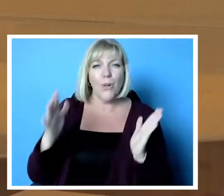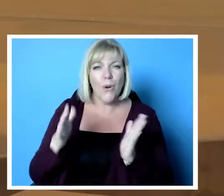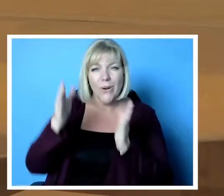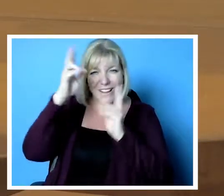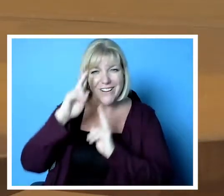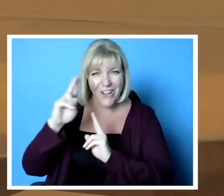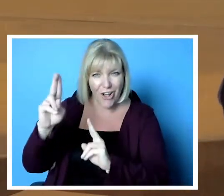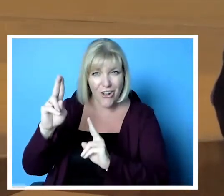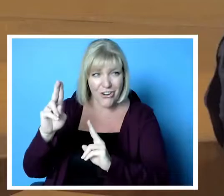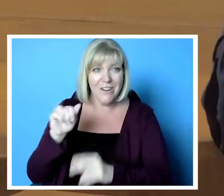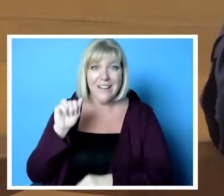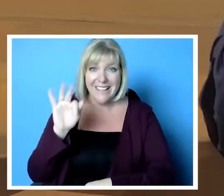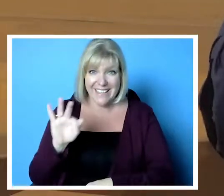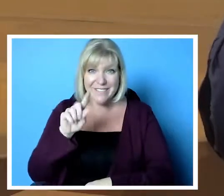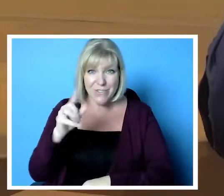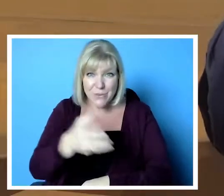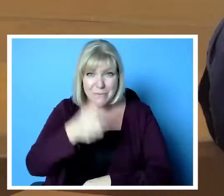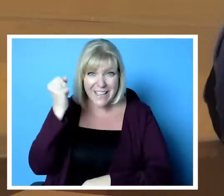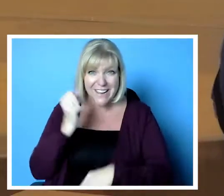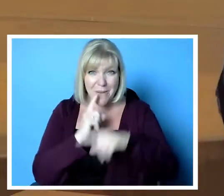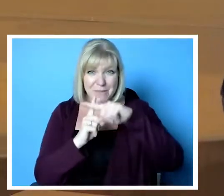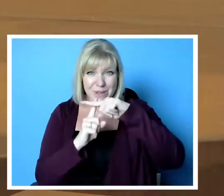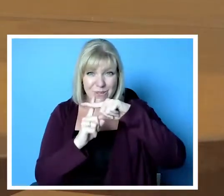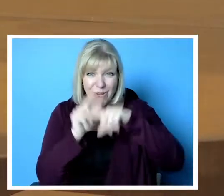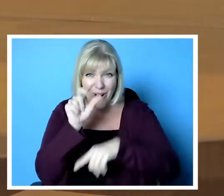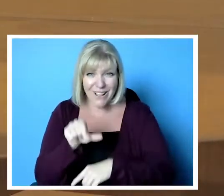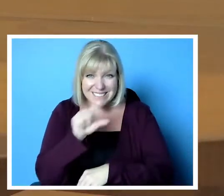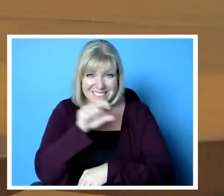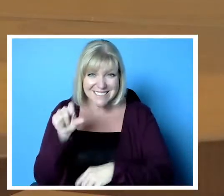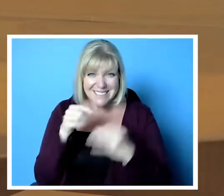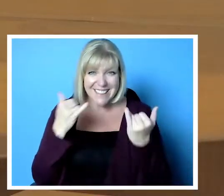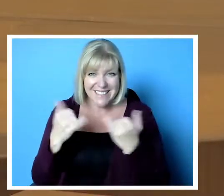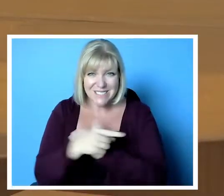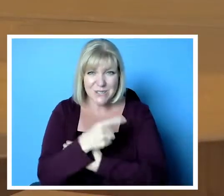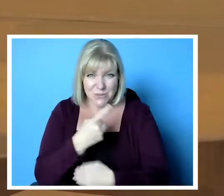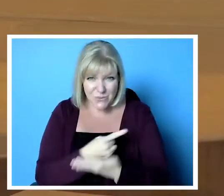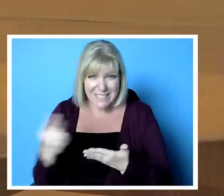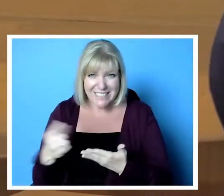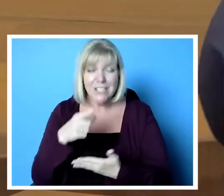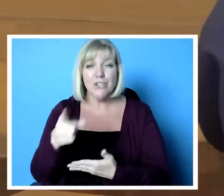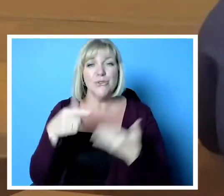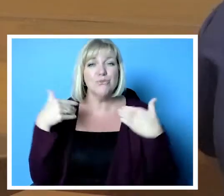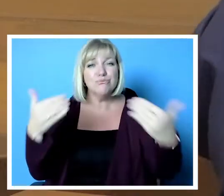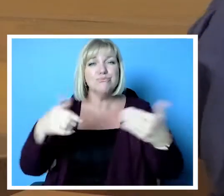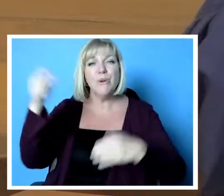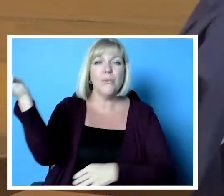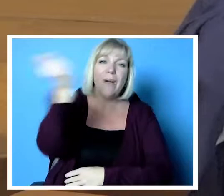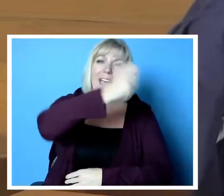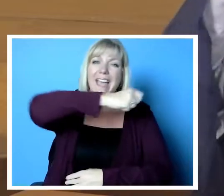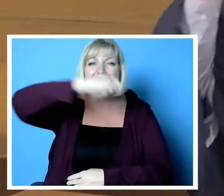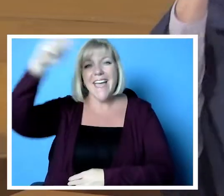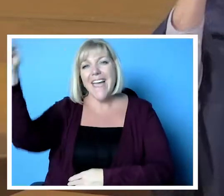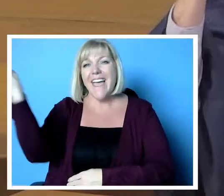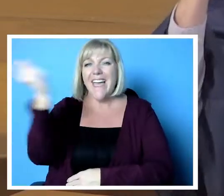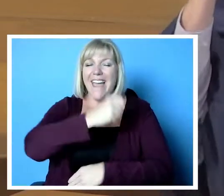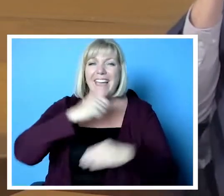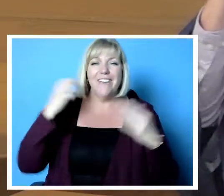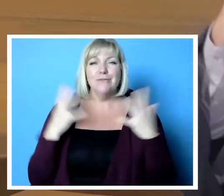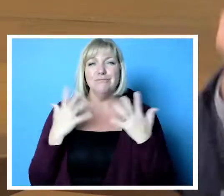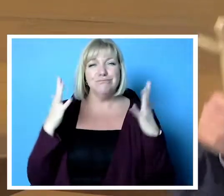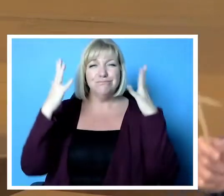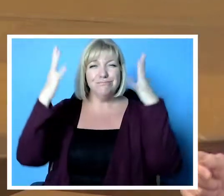up one of our palm crosses this week, now is the time to wave them as we shout Hosanna. Sing with